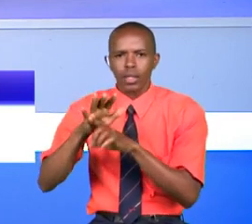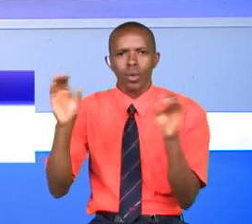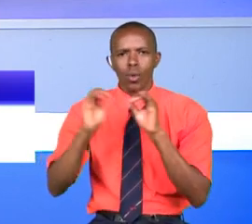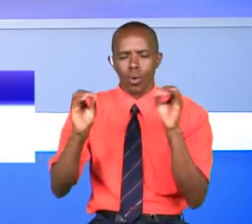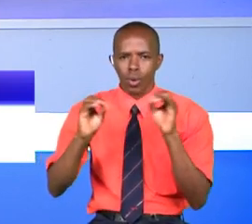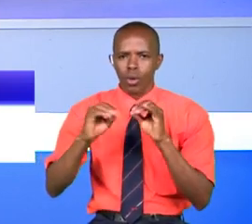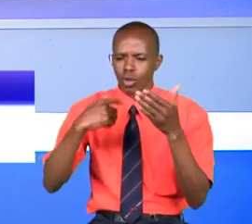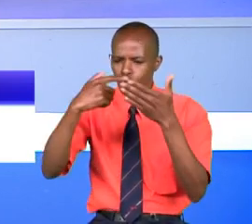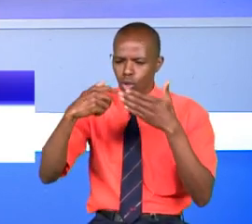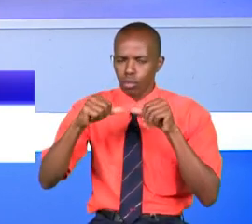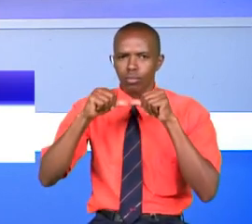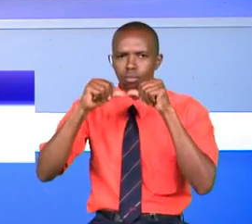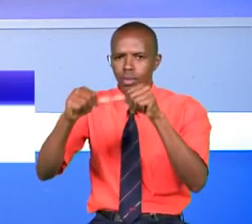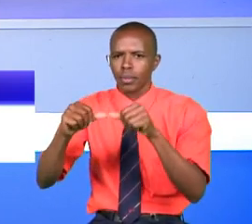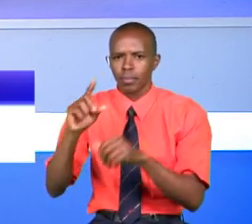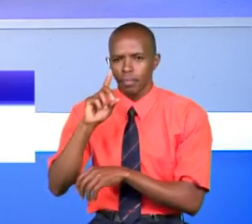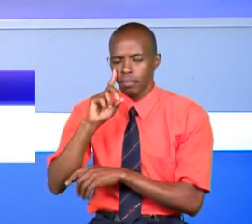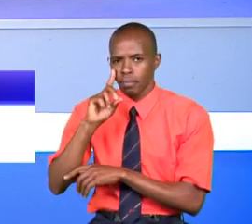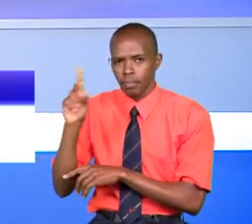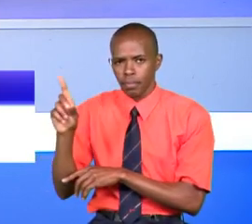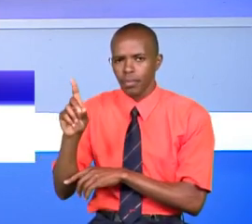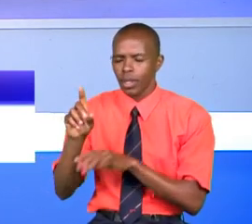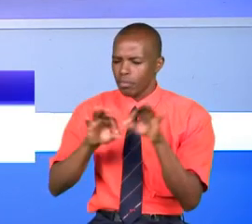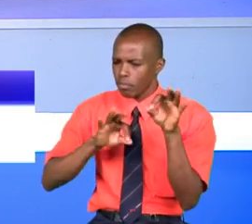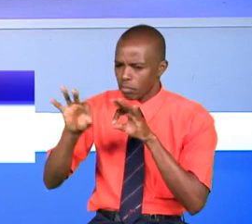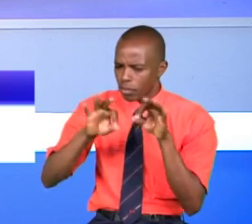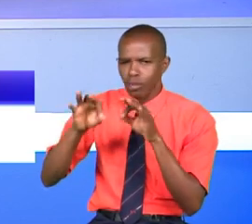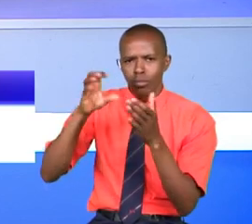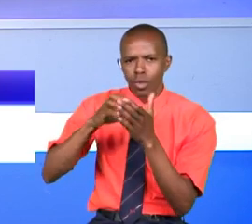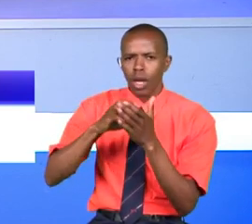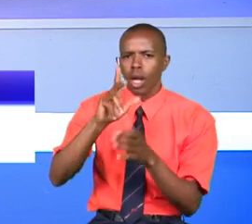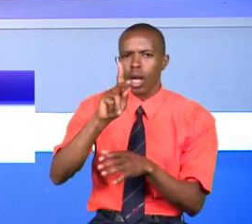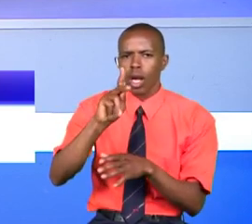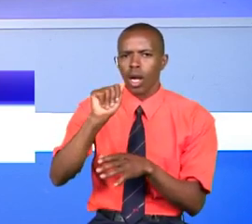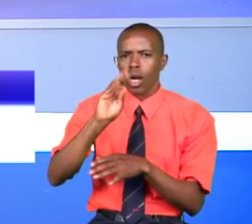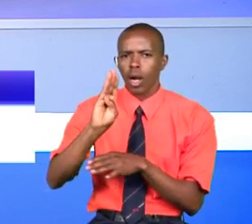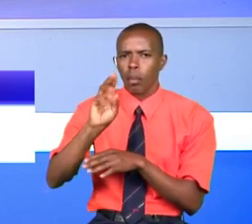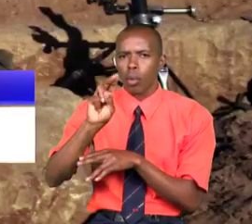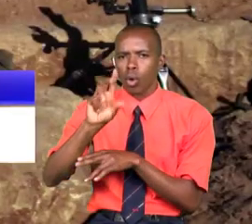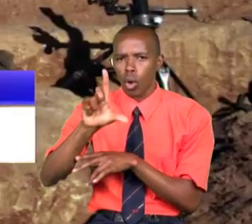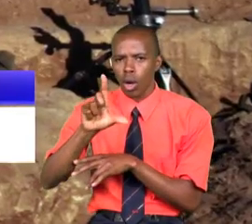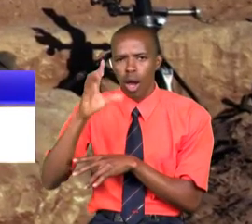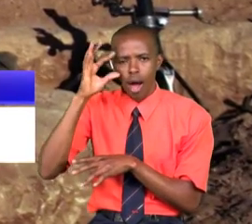talks are underway. Our reporter Brian Mwenda explains the situation at Kabul, Afghanistan.